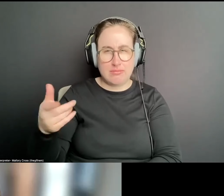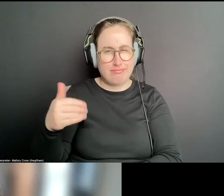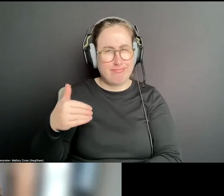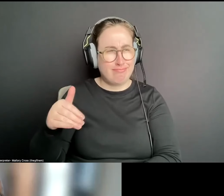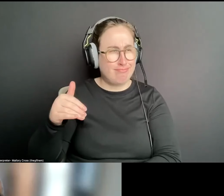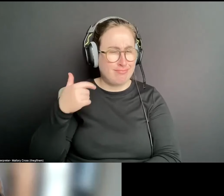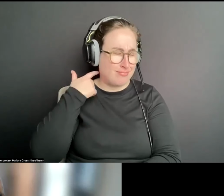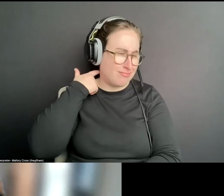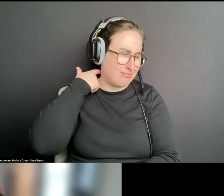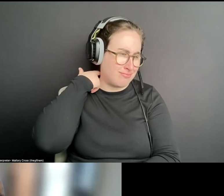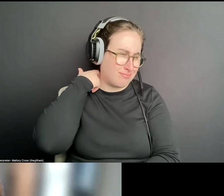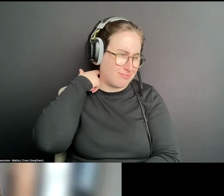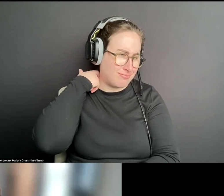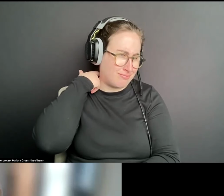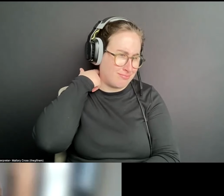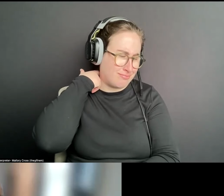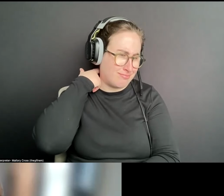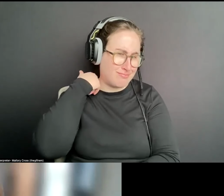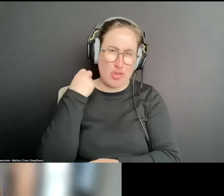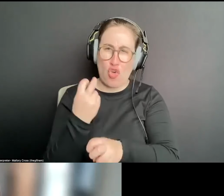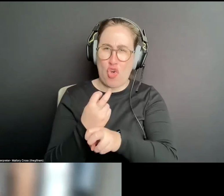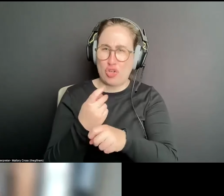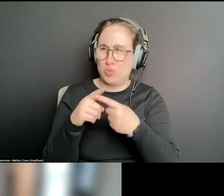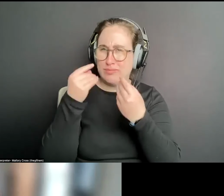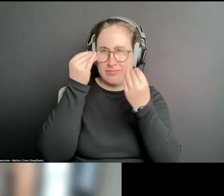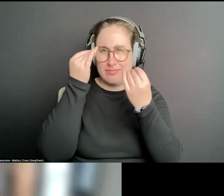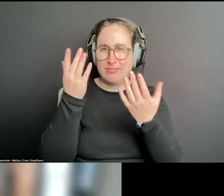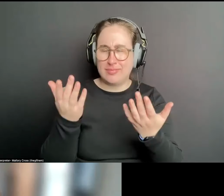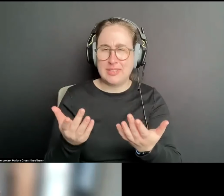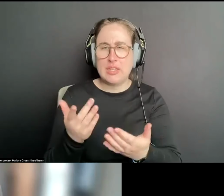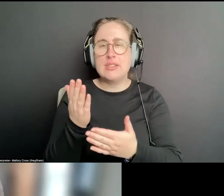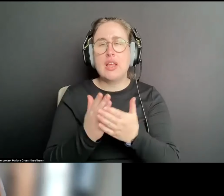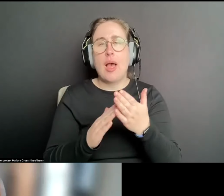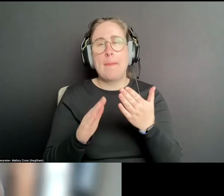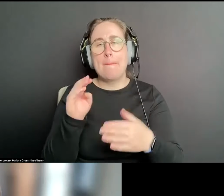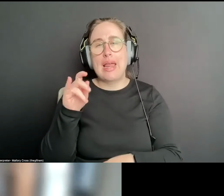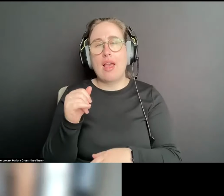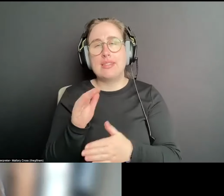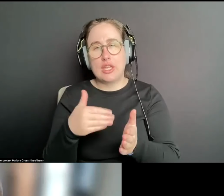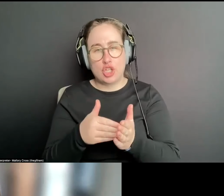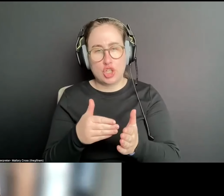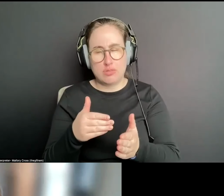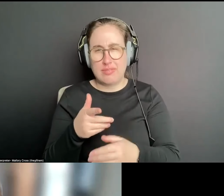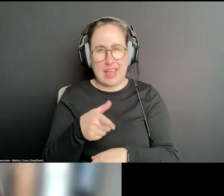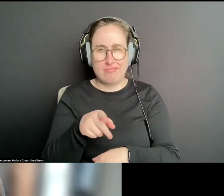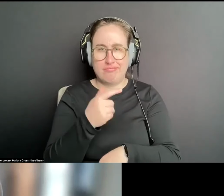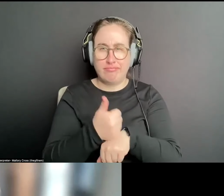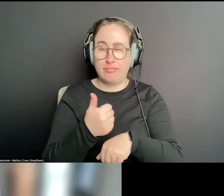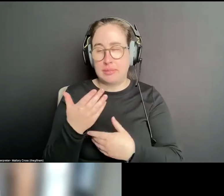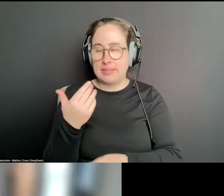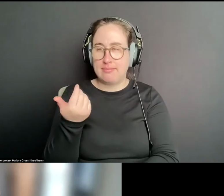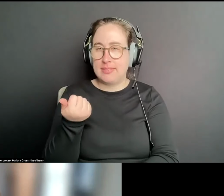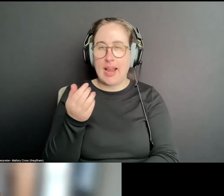about in that when we talk with some community media centers that have been in practice since, say,